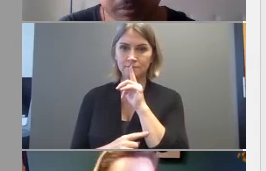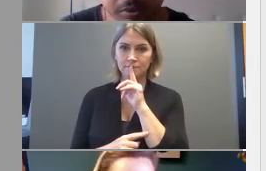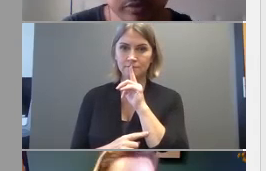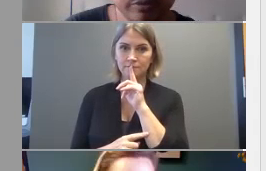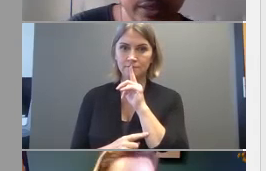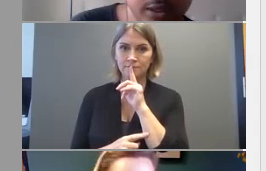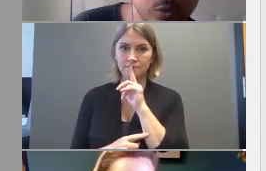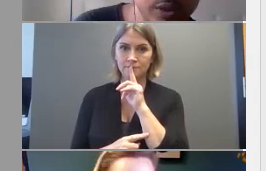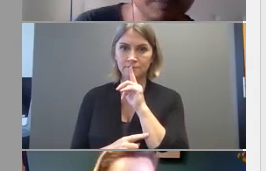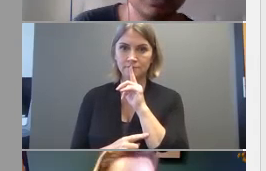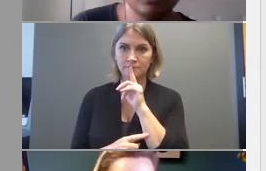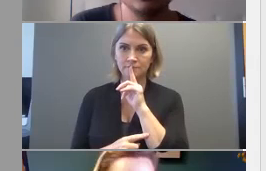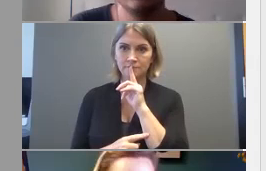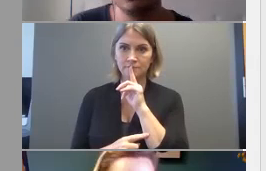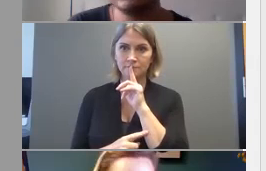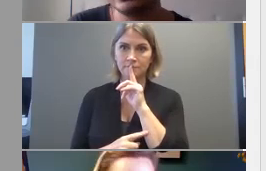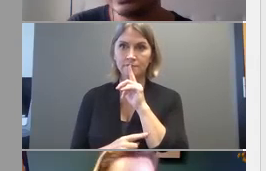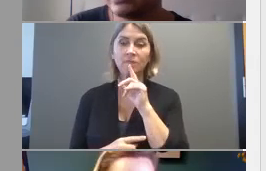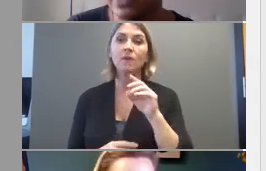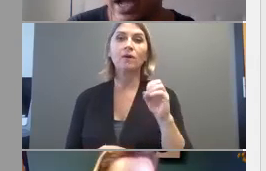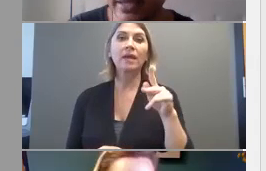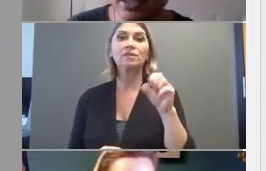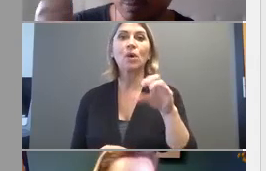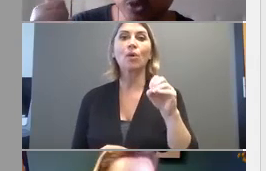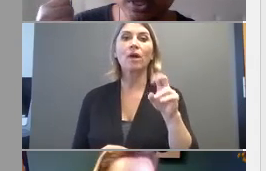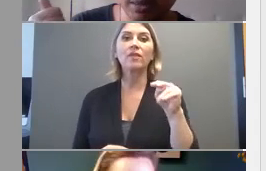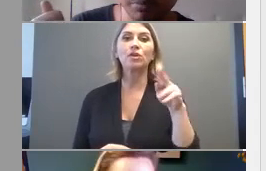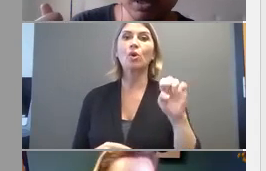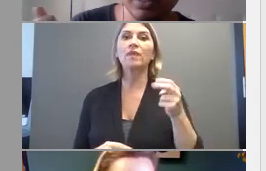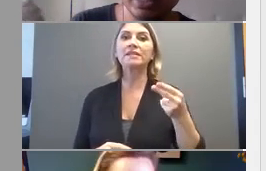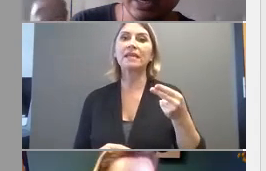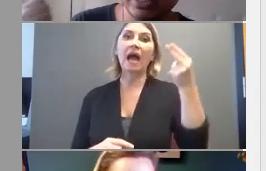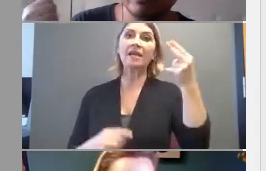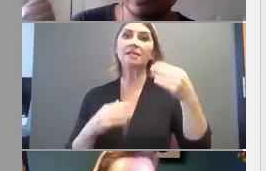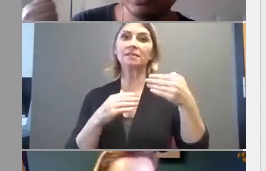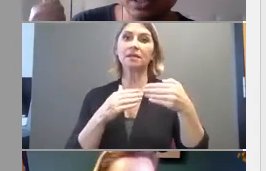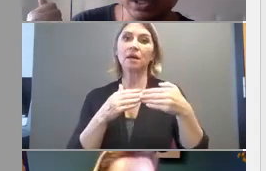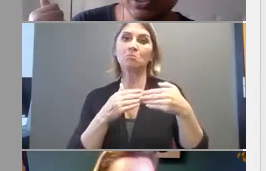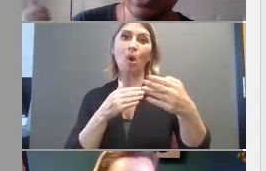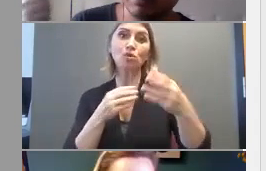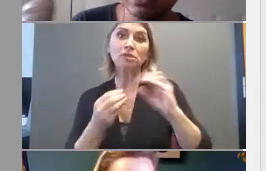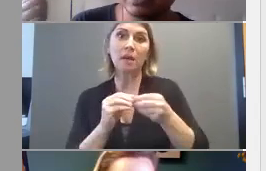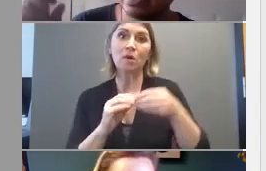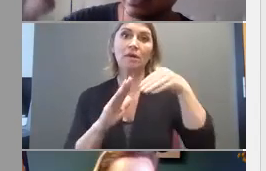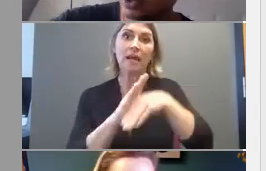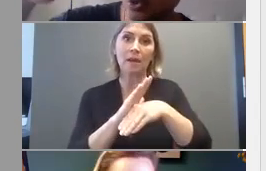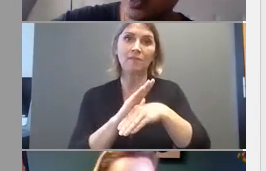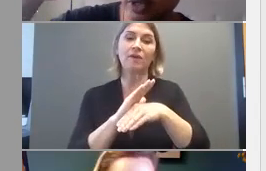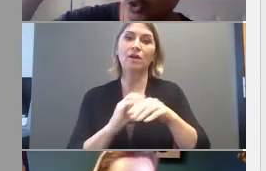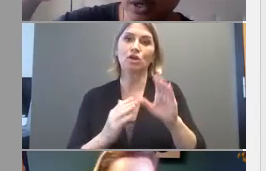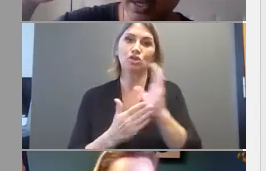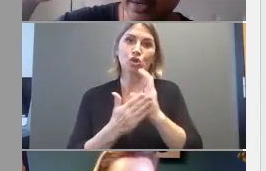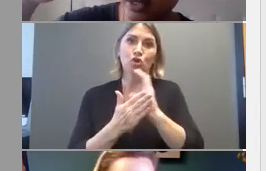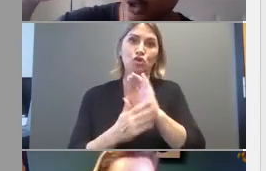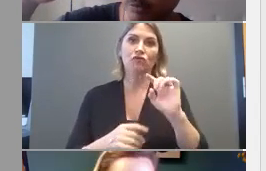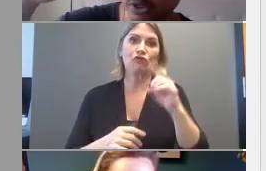Highest post number, finally, okay. So the node that receives the highest post number in a depth first search must lie as a source